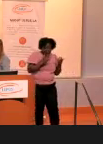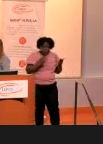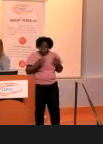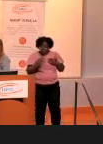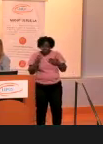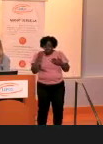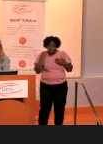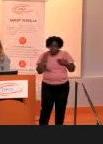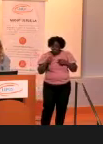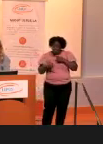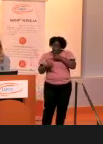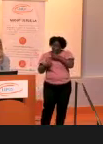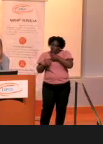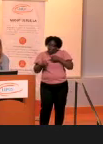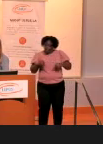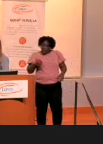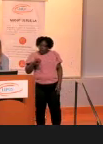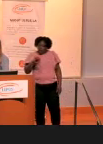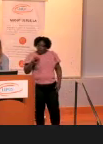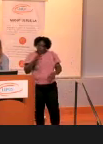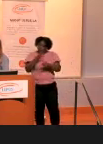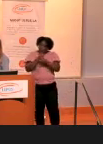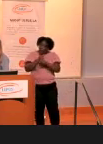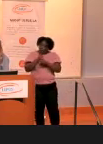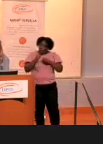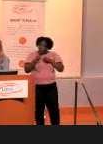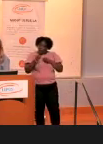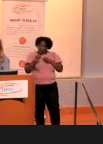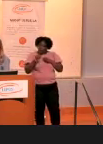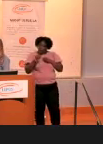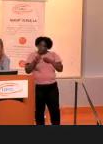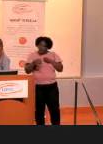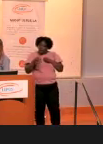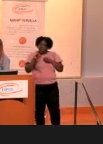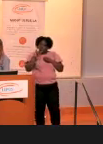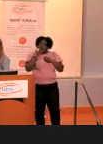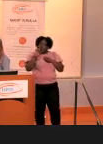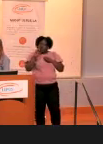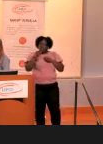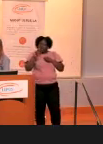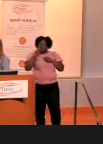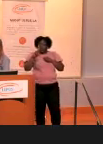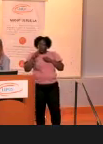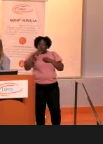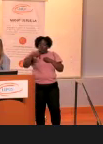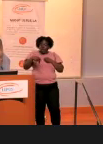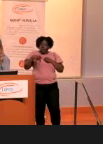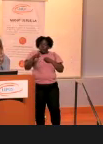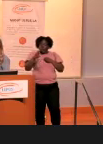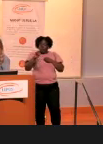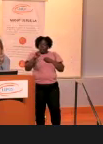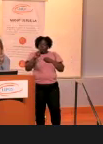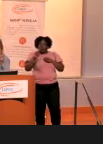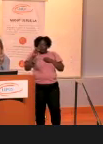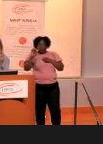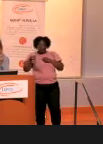you got azathioprine, which is also called Imuran, or just prednisone, your chances of